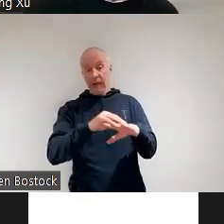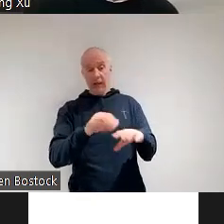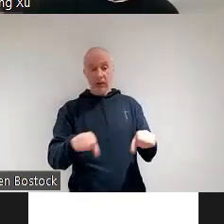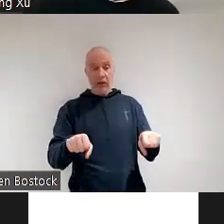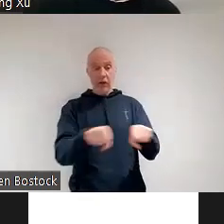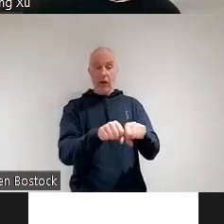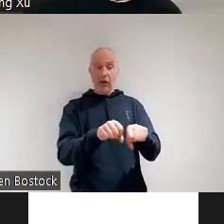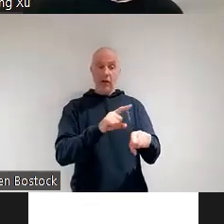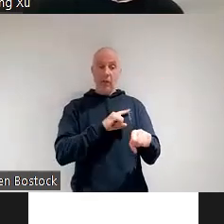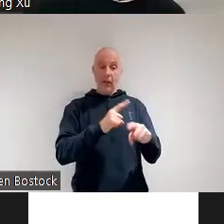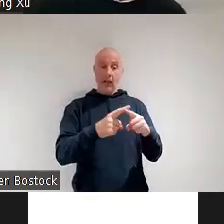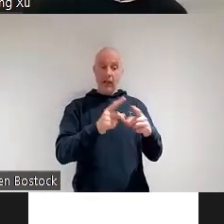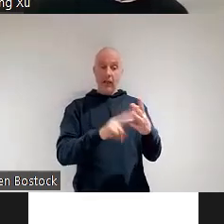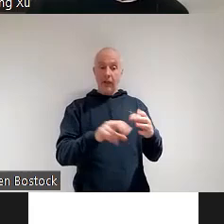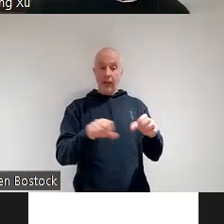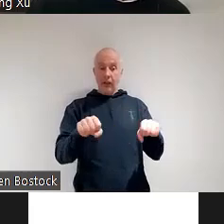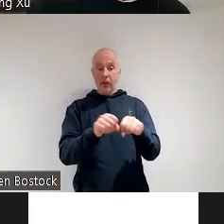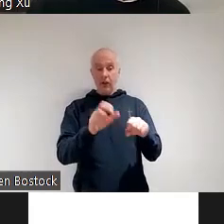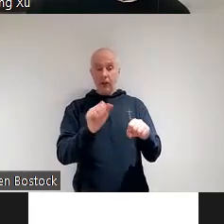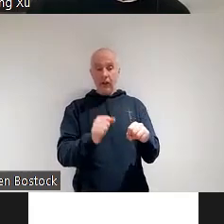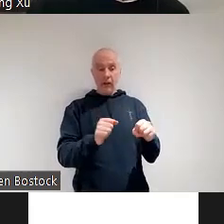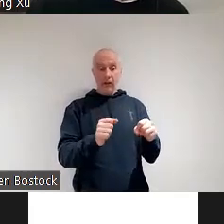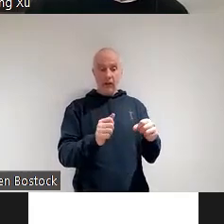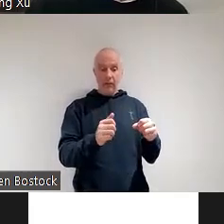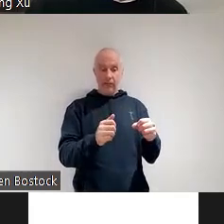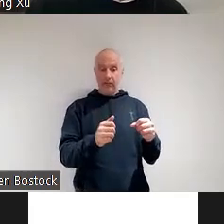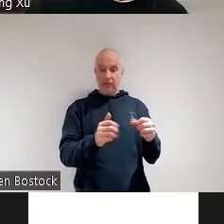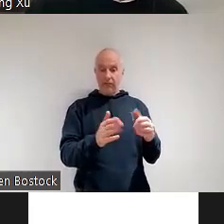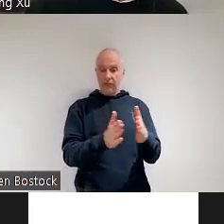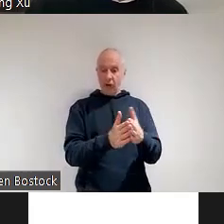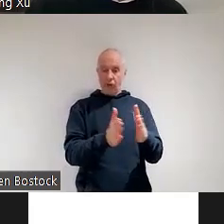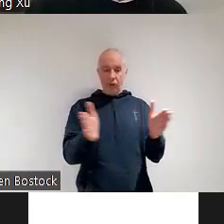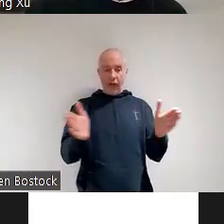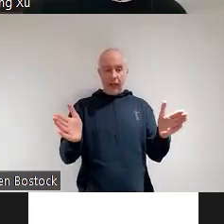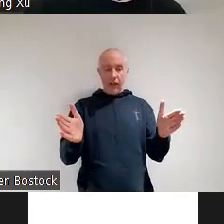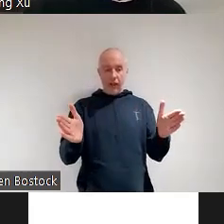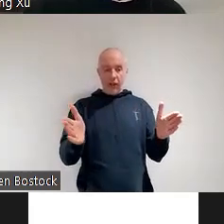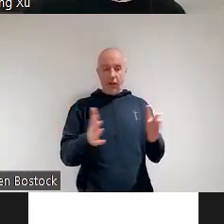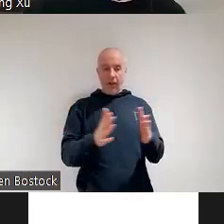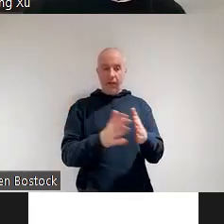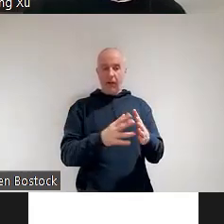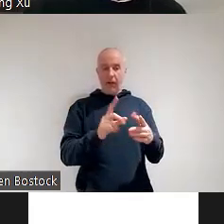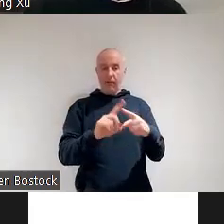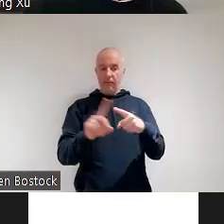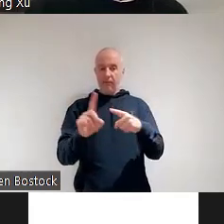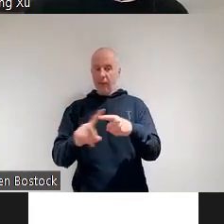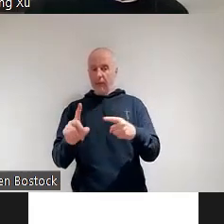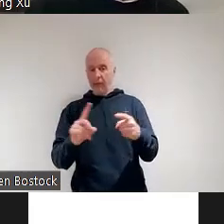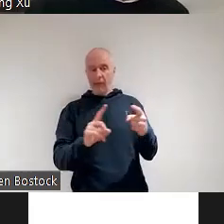have a range of the input voltage. Even if